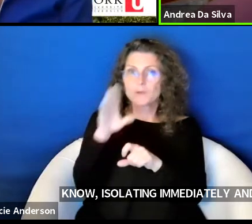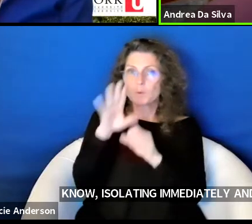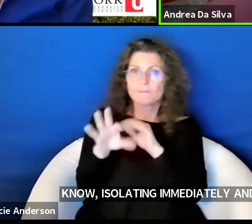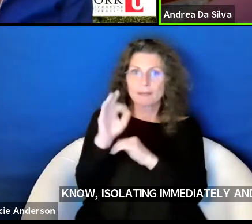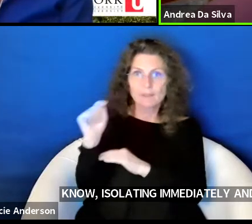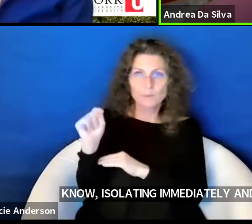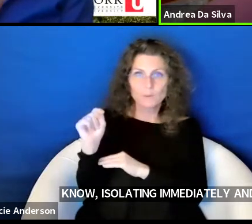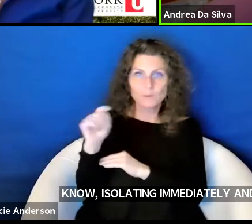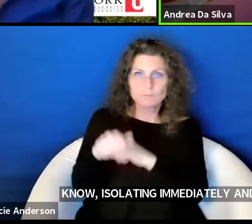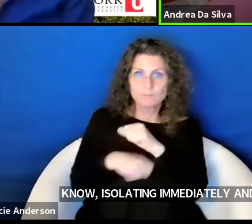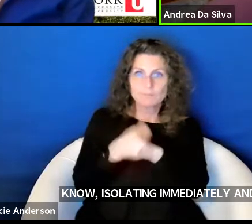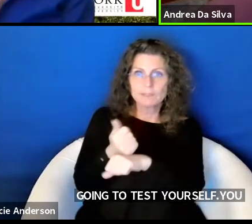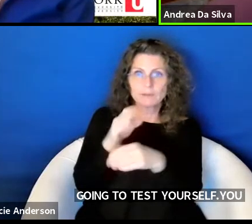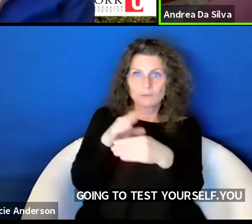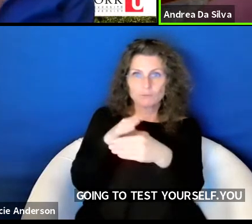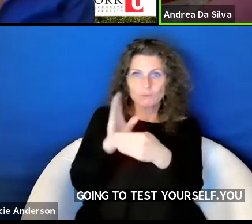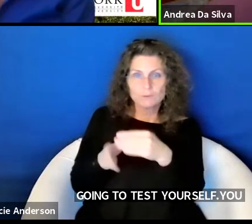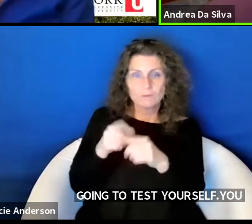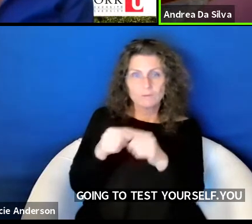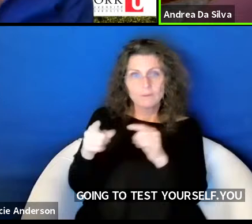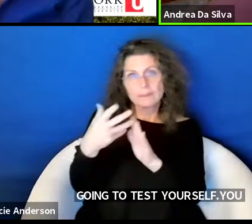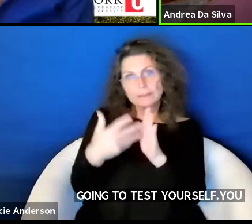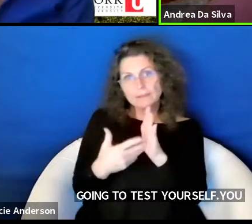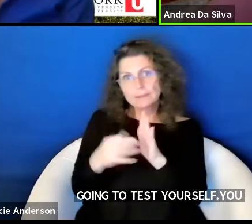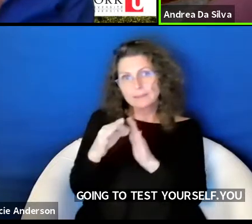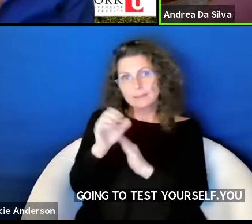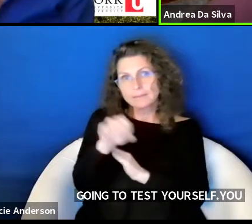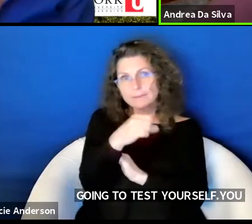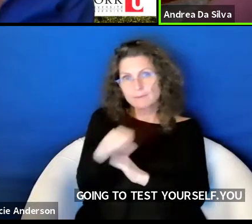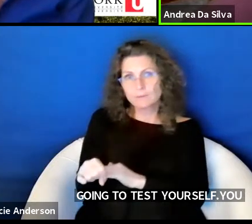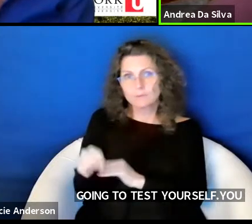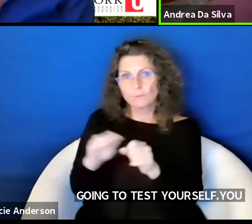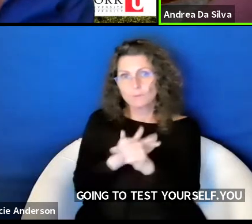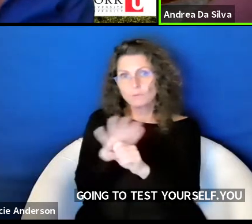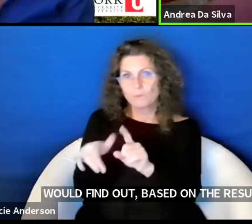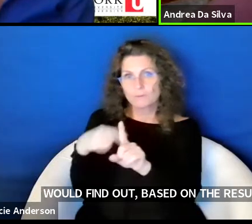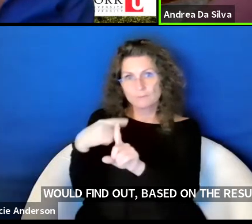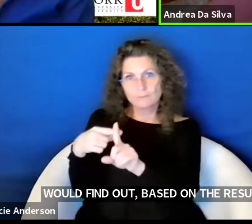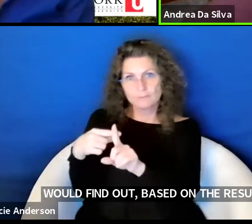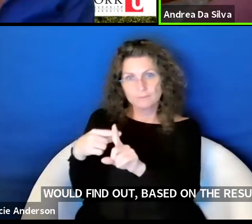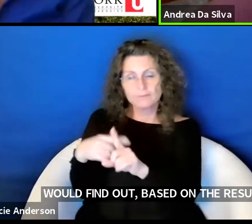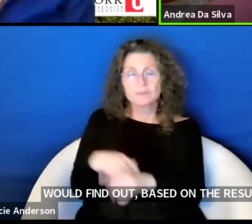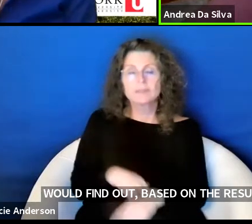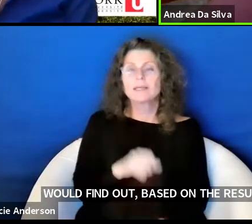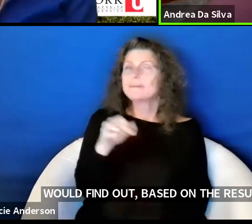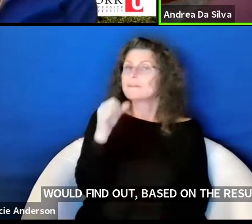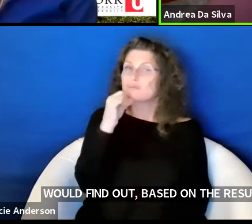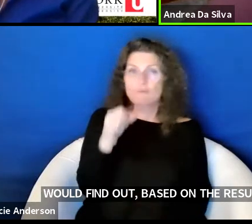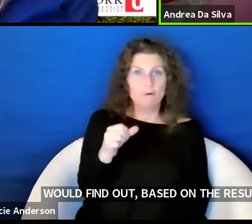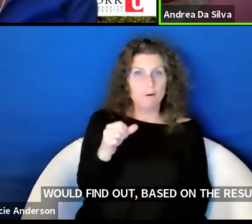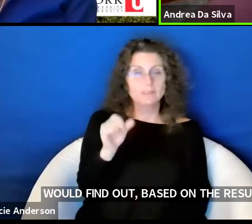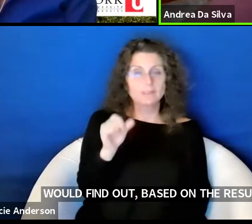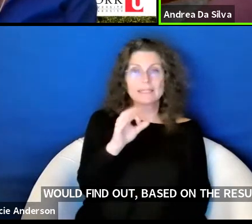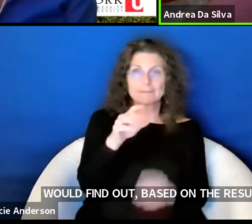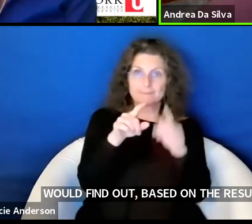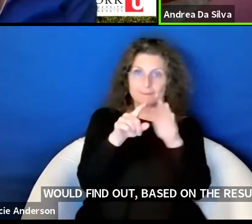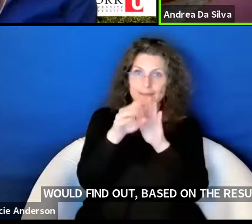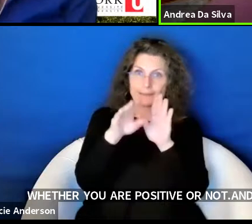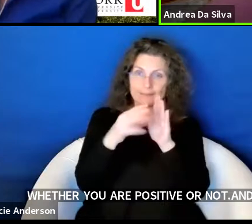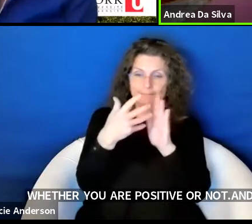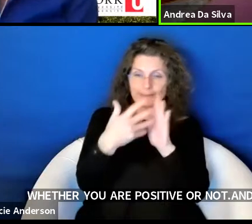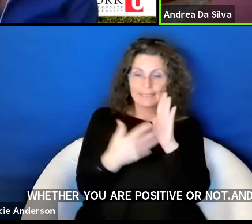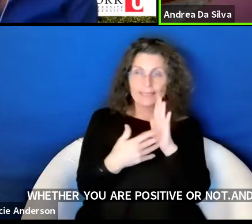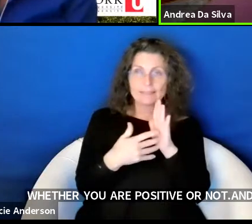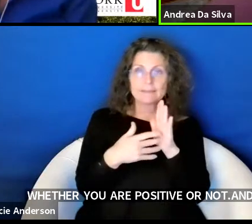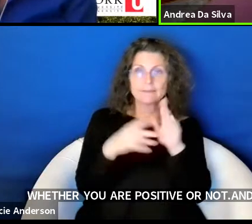on the results whether you are positive or not. And if you are not, and you have